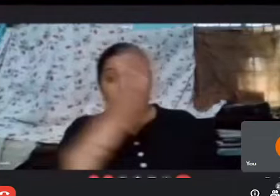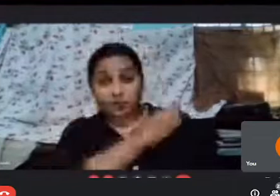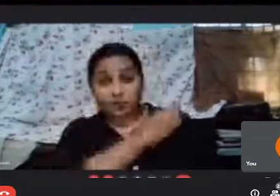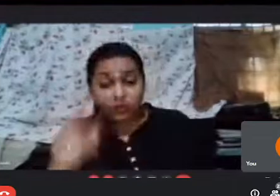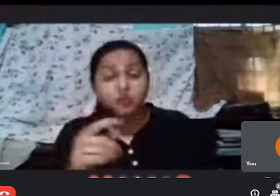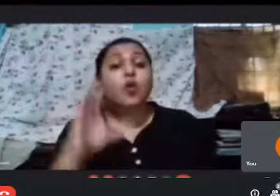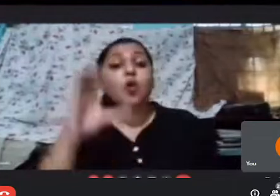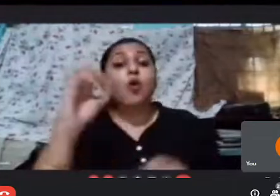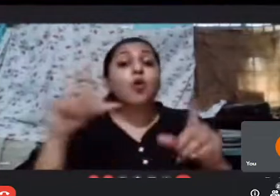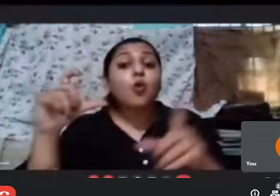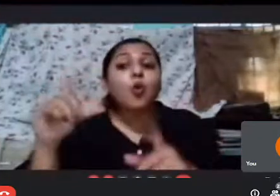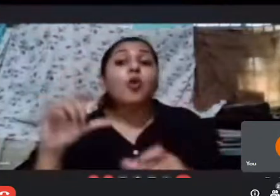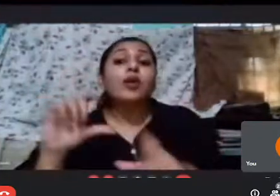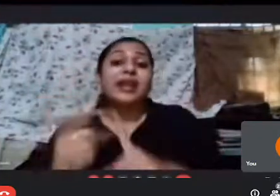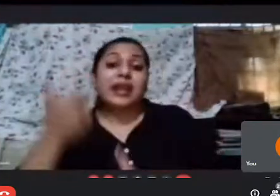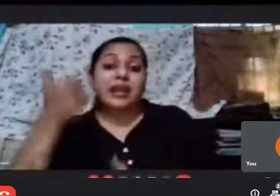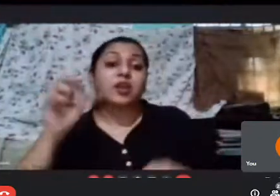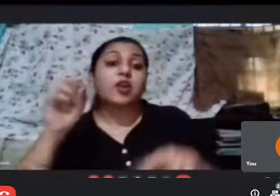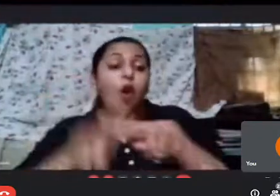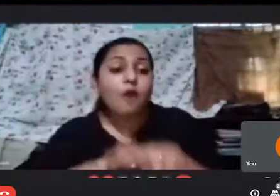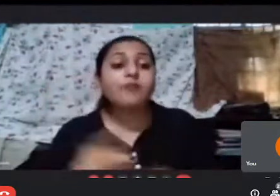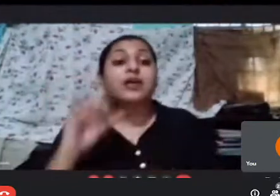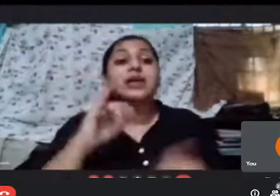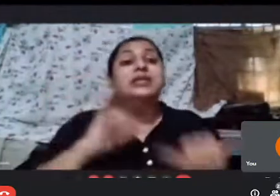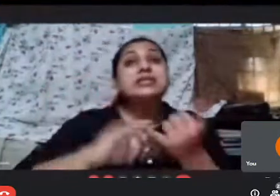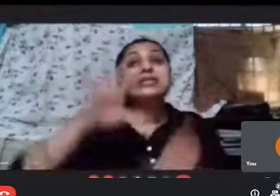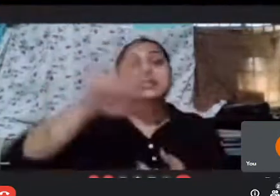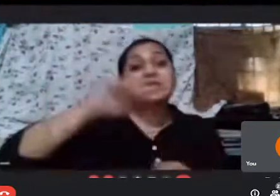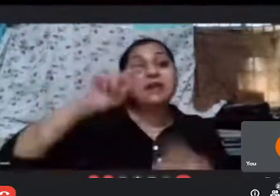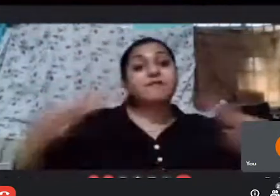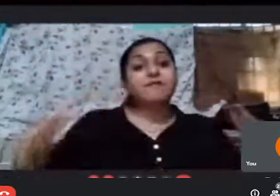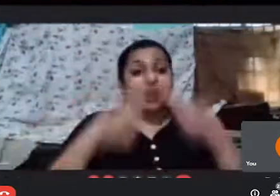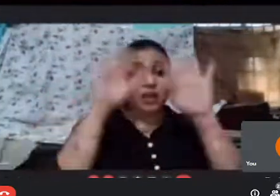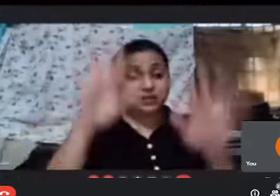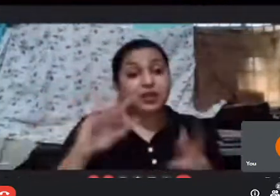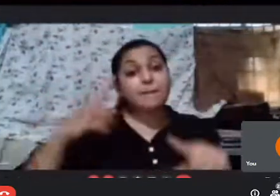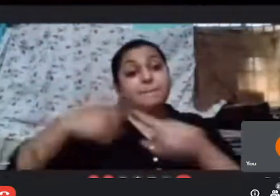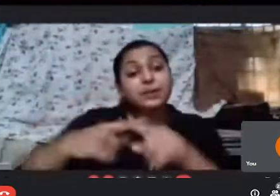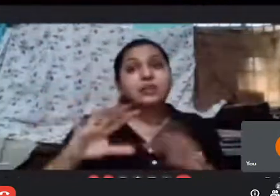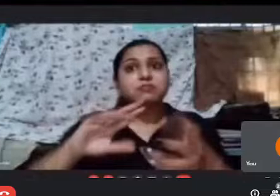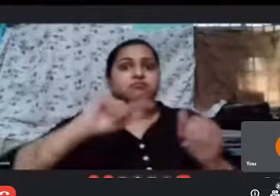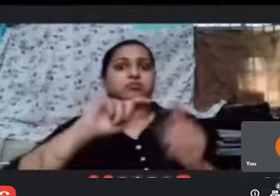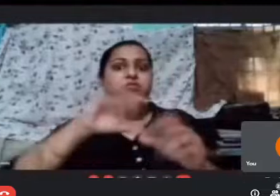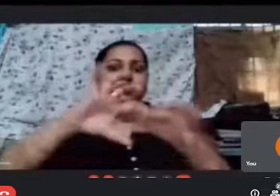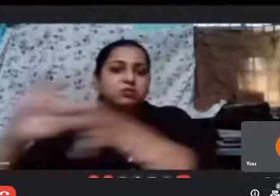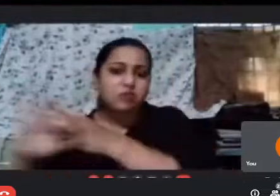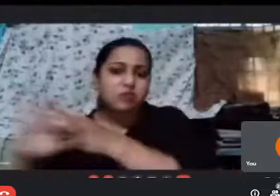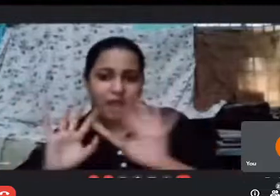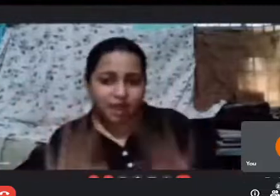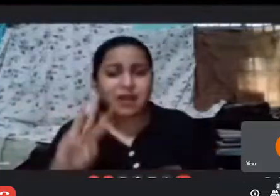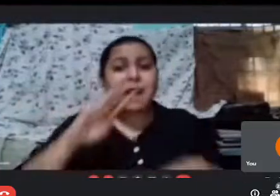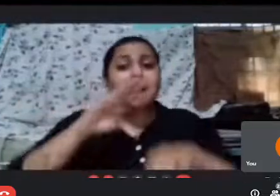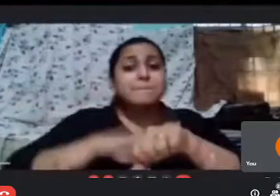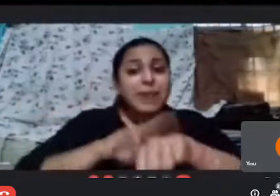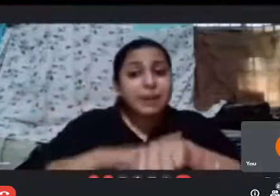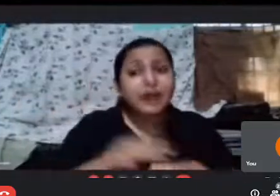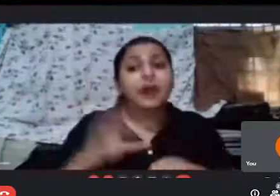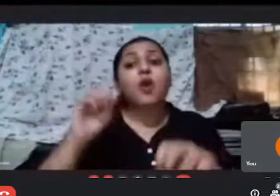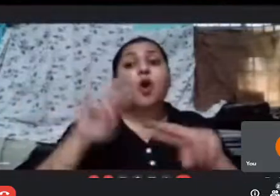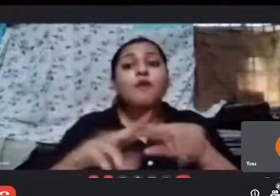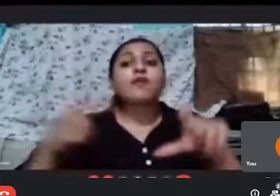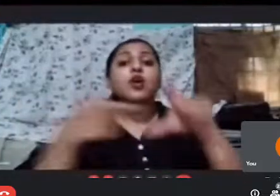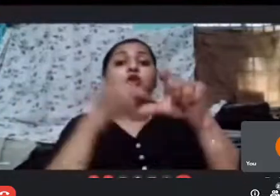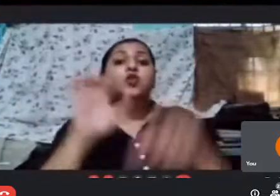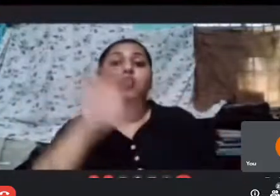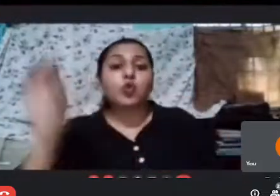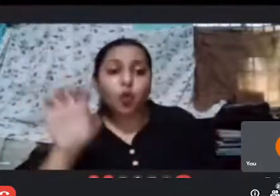Transdisciplinary Institute of Citizenship, Society and Change. She is a member of the European Academy of Sciences and has